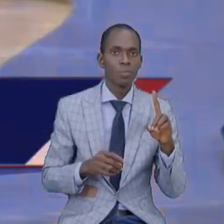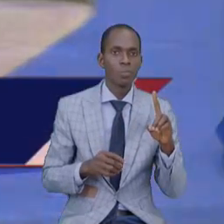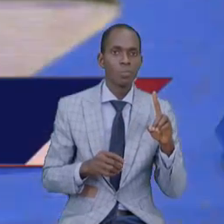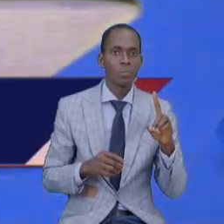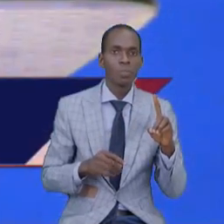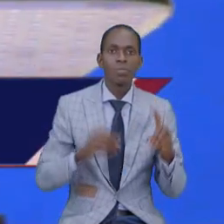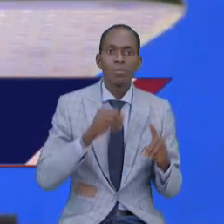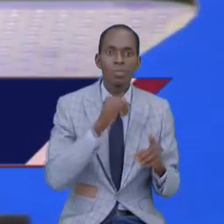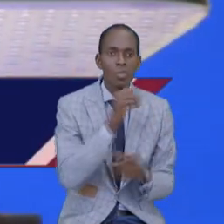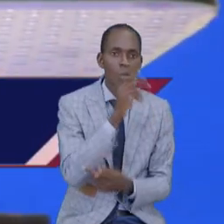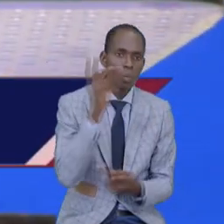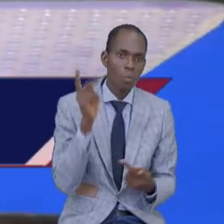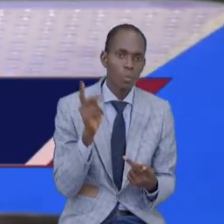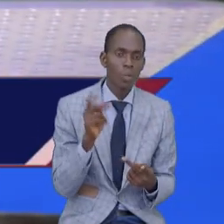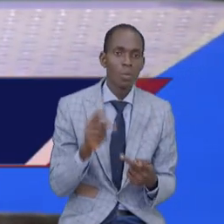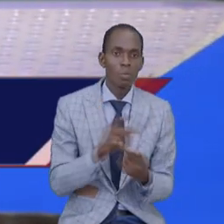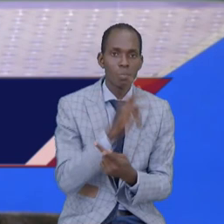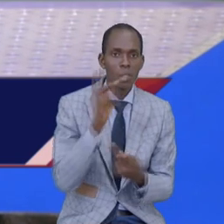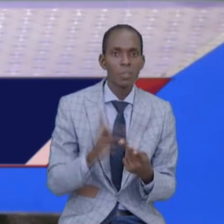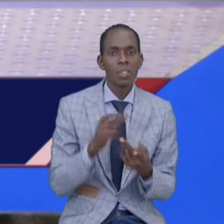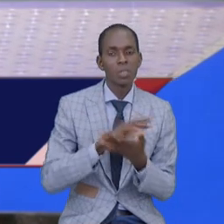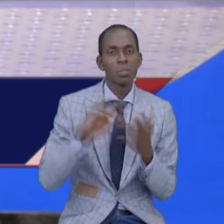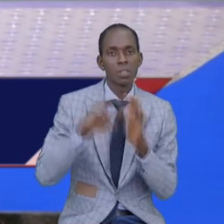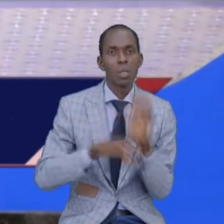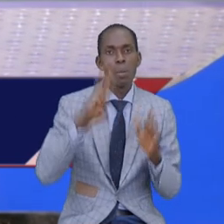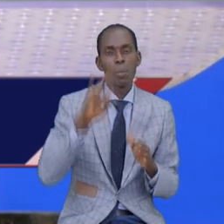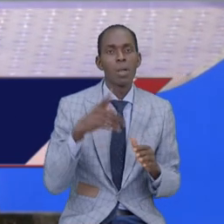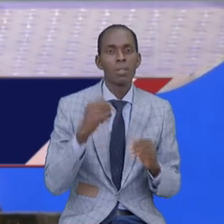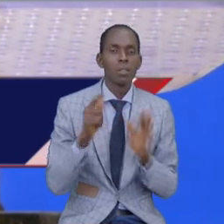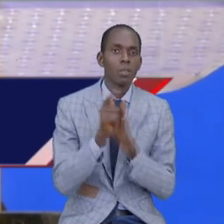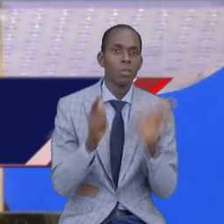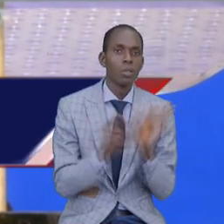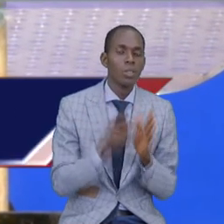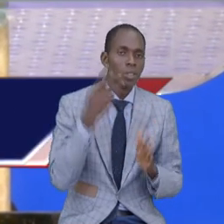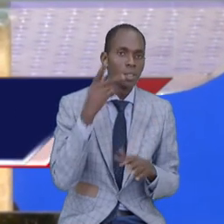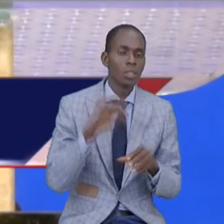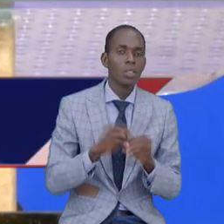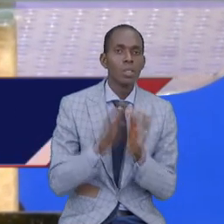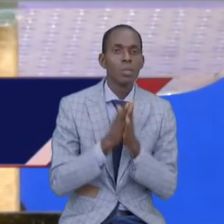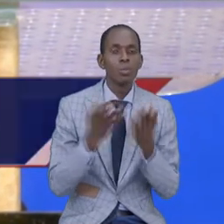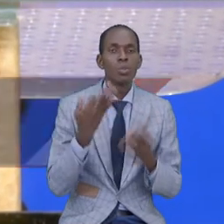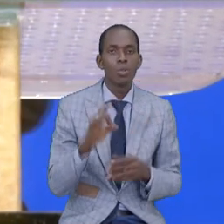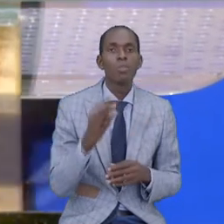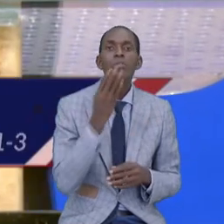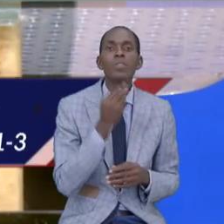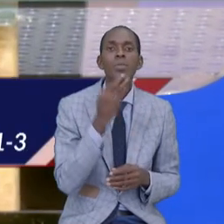imperfect righteousness by the law. We're looking at Hebrews chapter 7, reading from